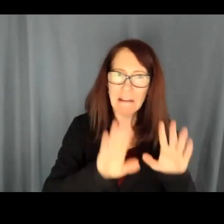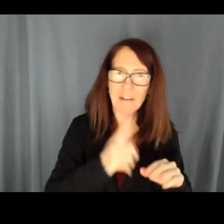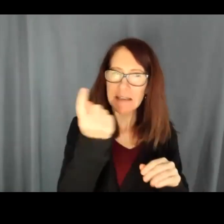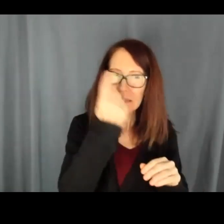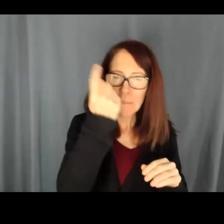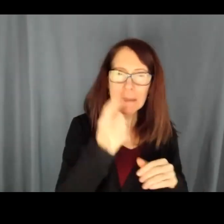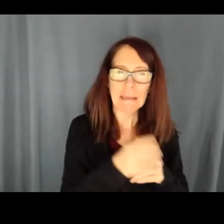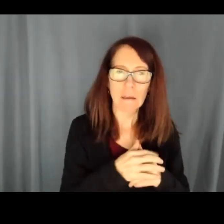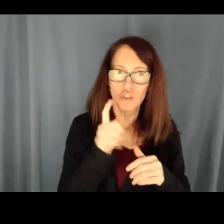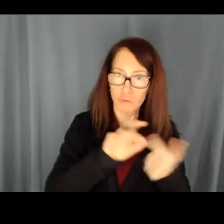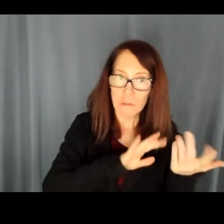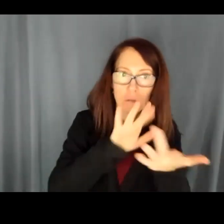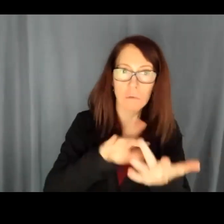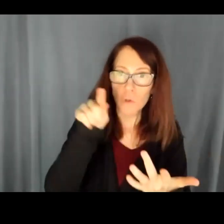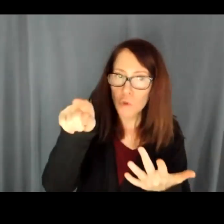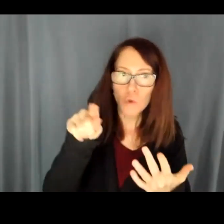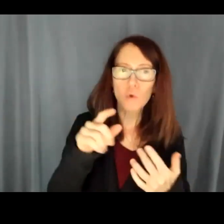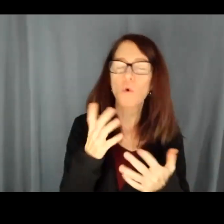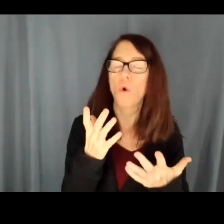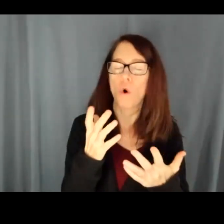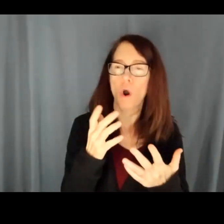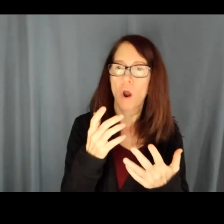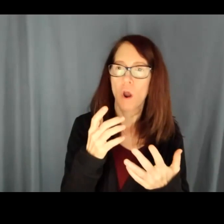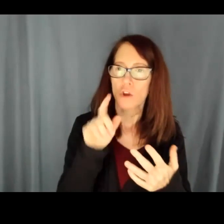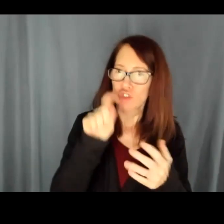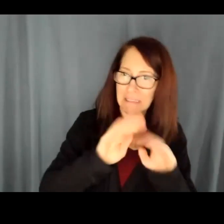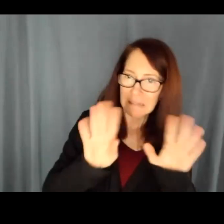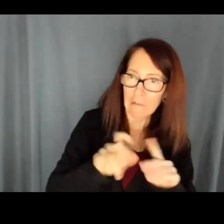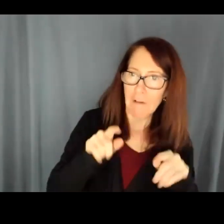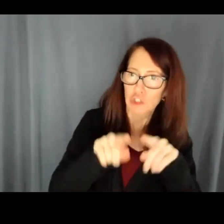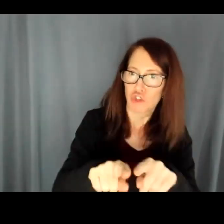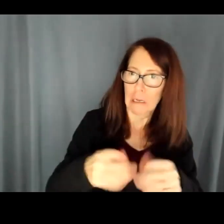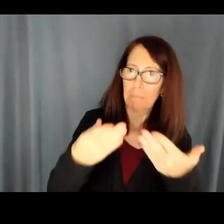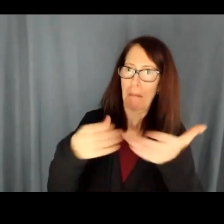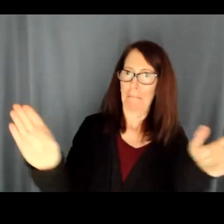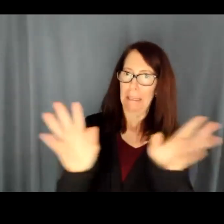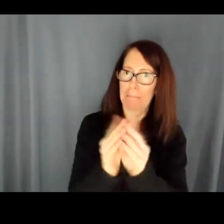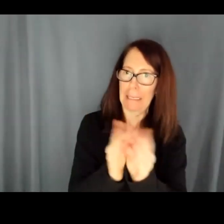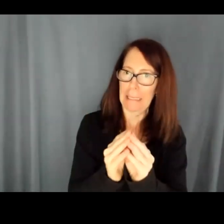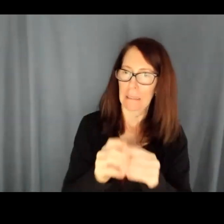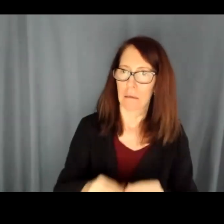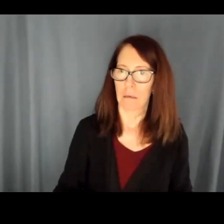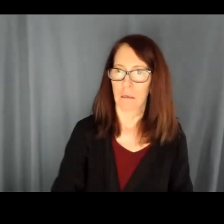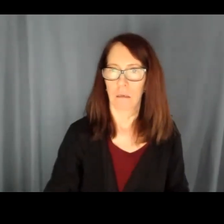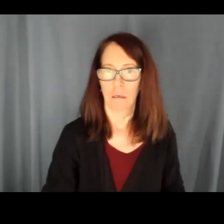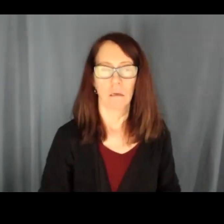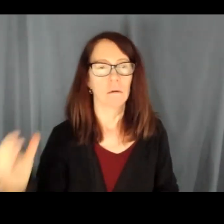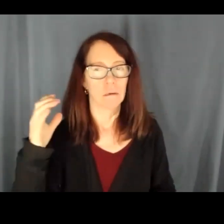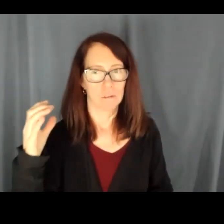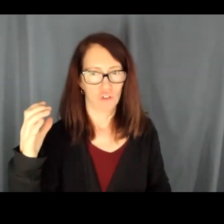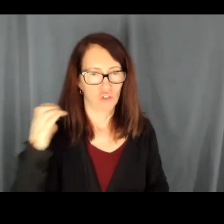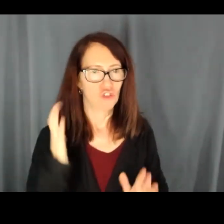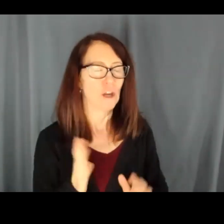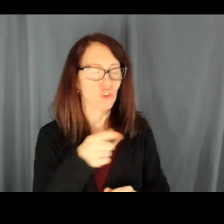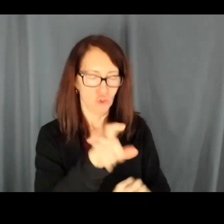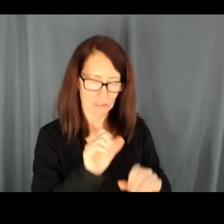that need to actually happen in public, in the public meeting setting? I think you can go ahead and send an email to me or